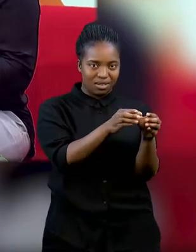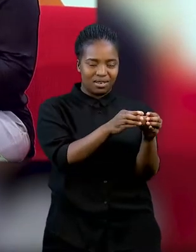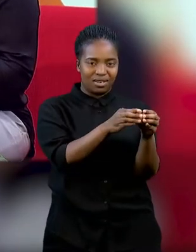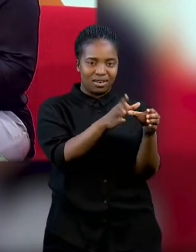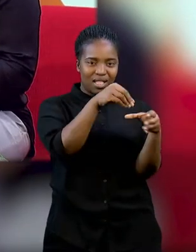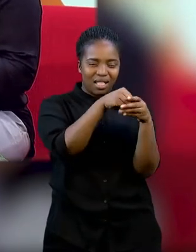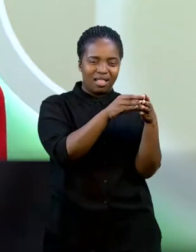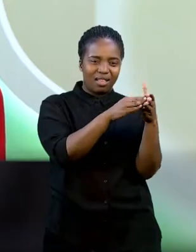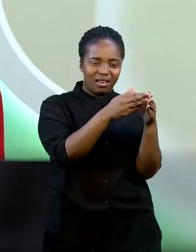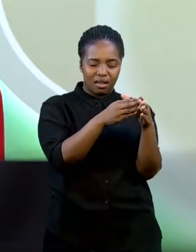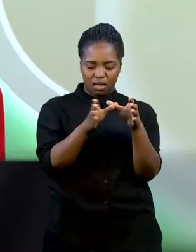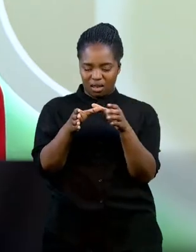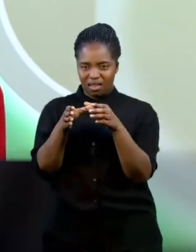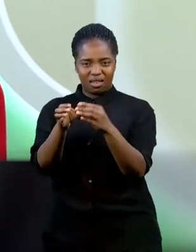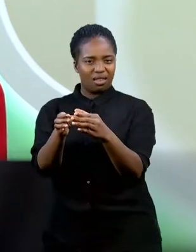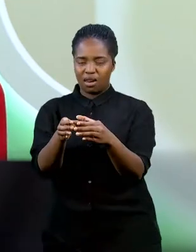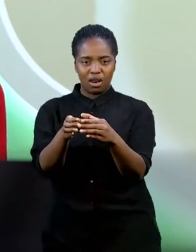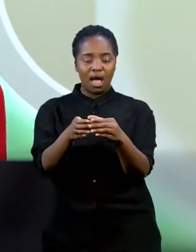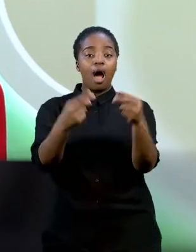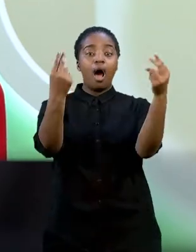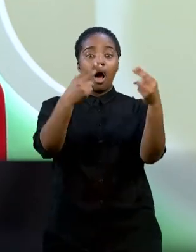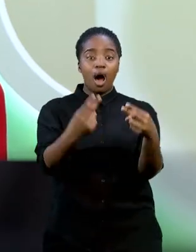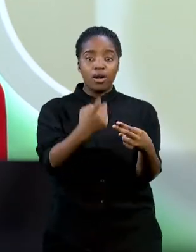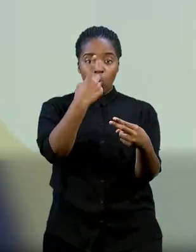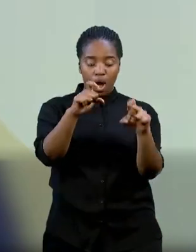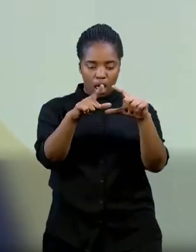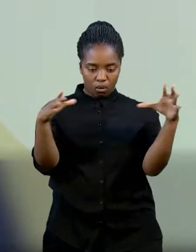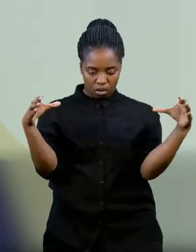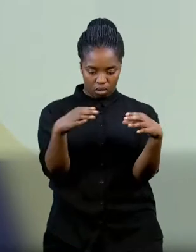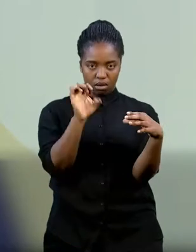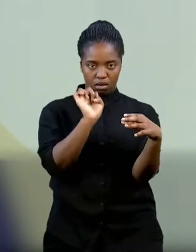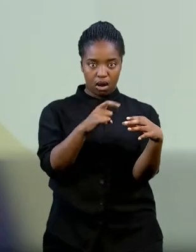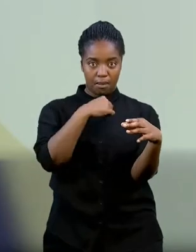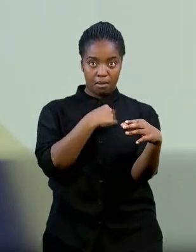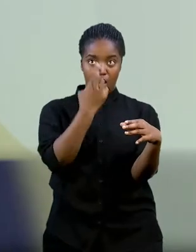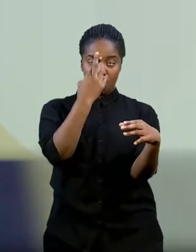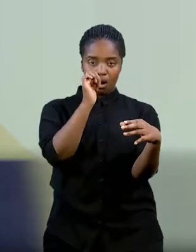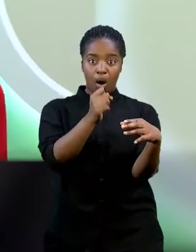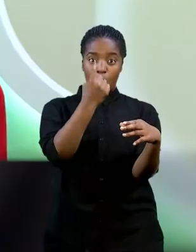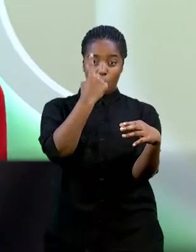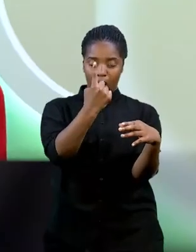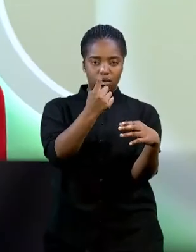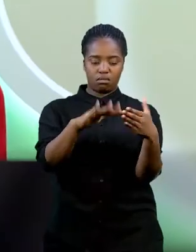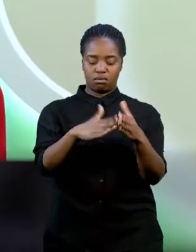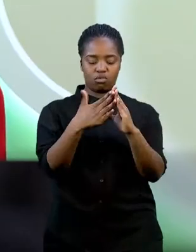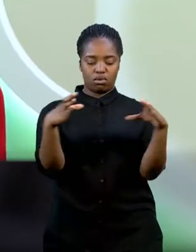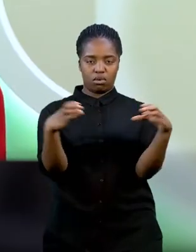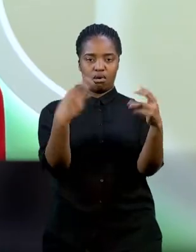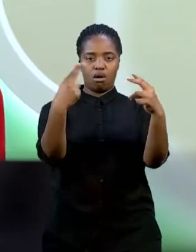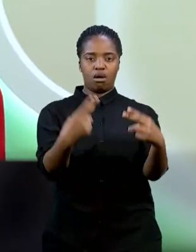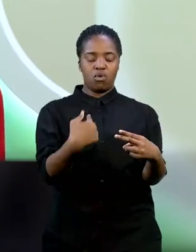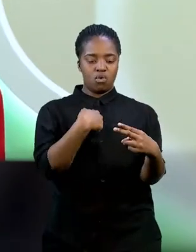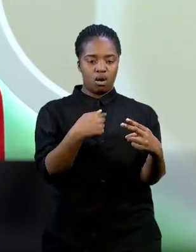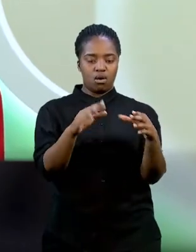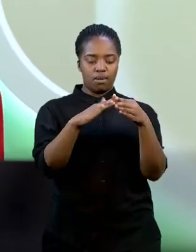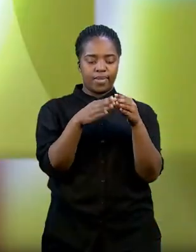are being a community inside a community. And that is not what I'm hoping for in the arts. I'm hoping for it to be just one